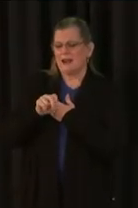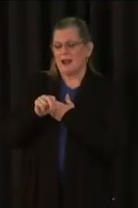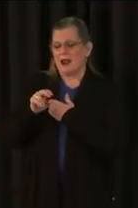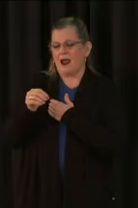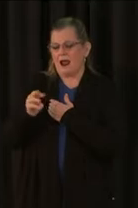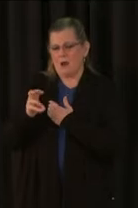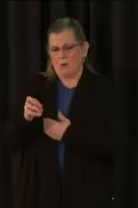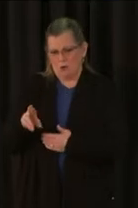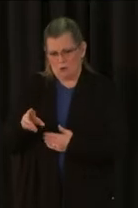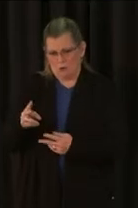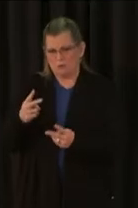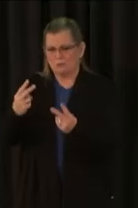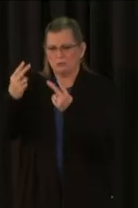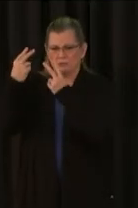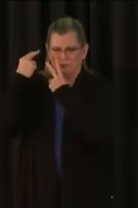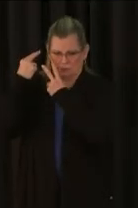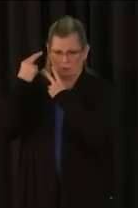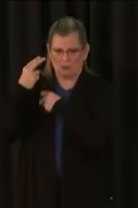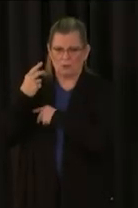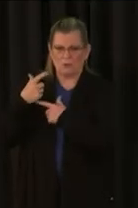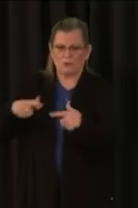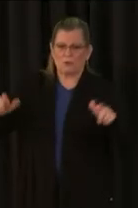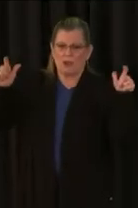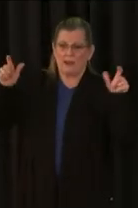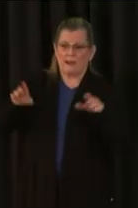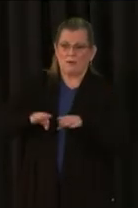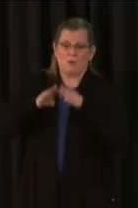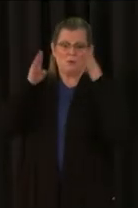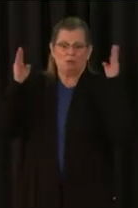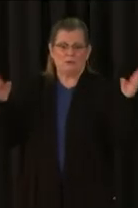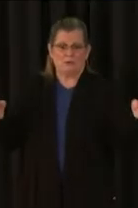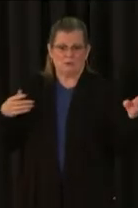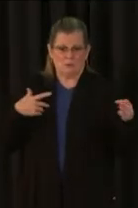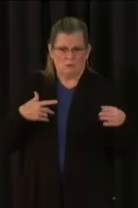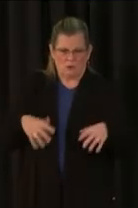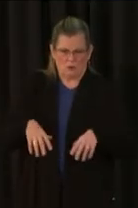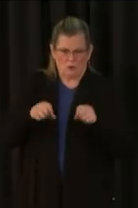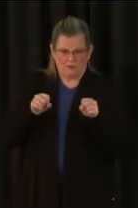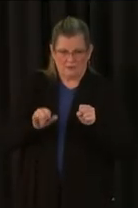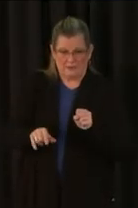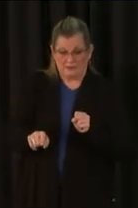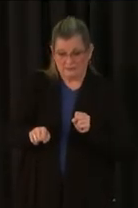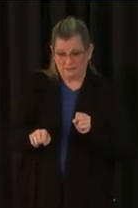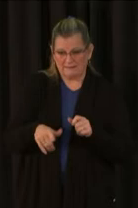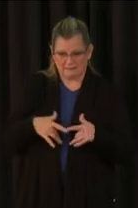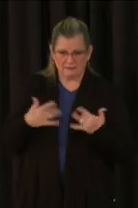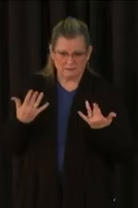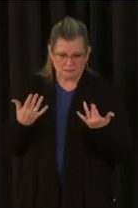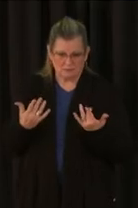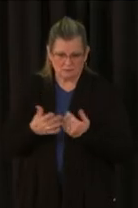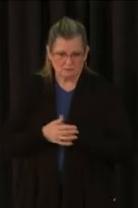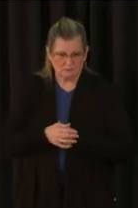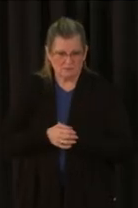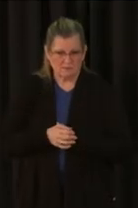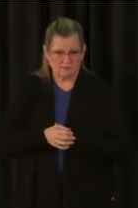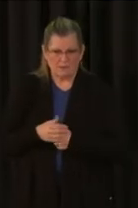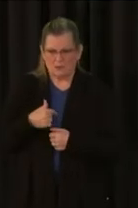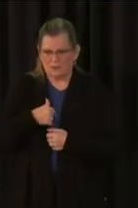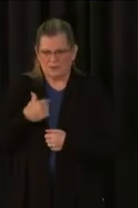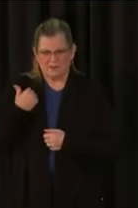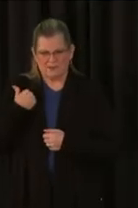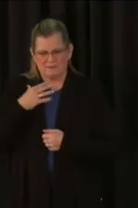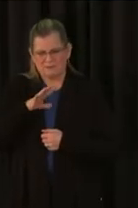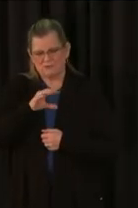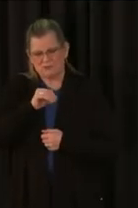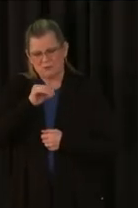event. We didn't obviously have everyone there, but we had 250 people there, as well as the balance of the folks